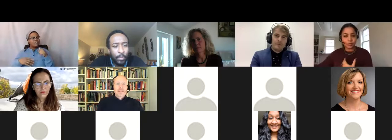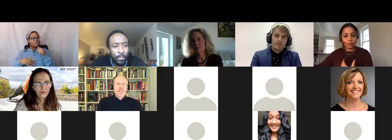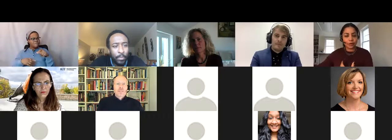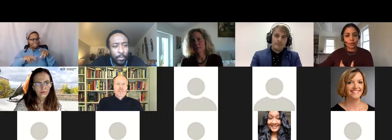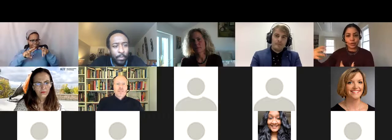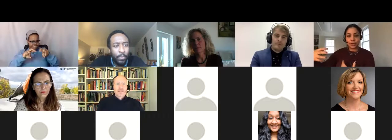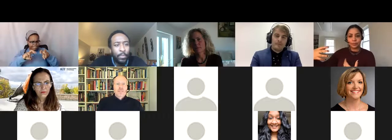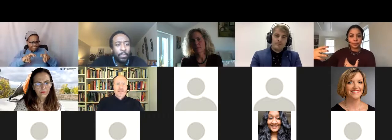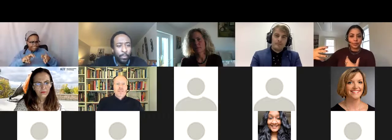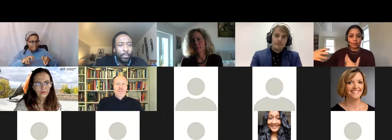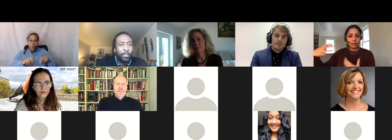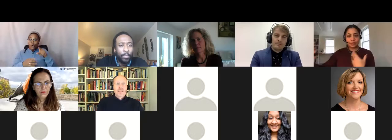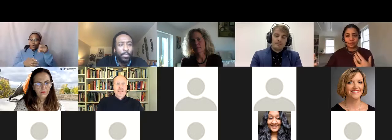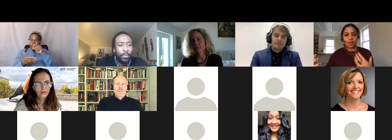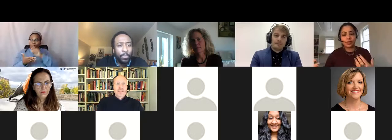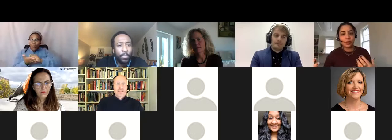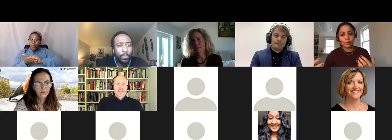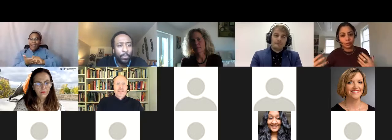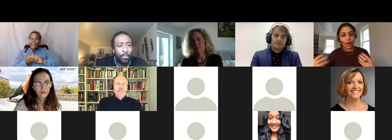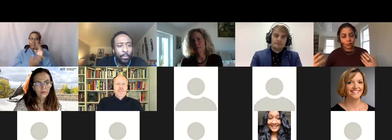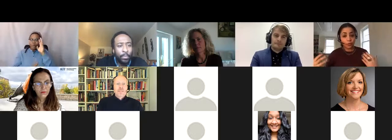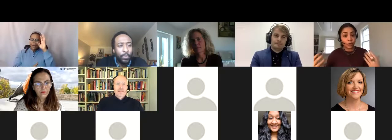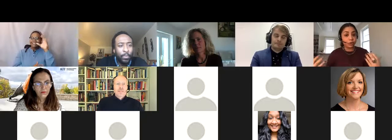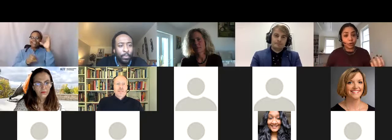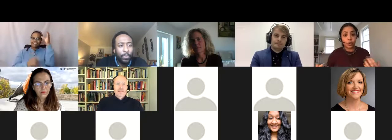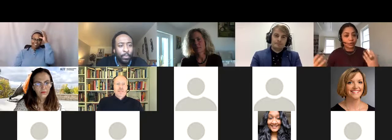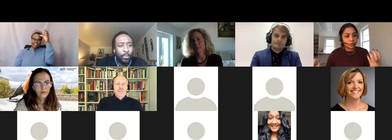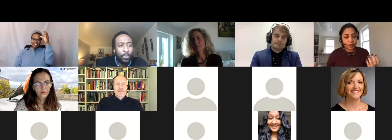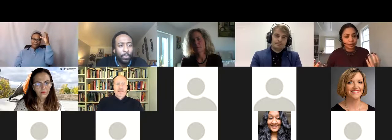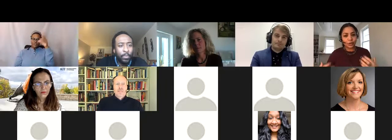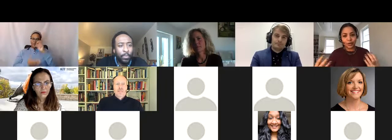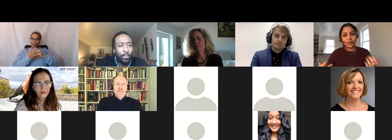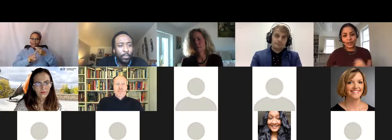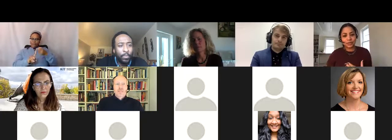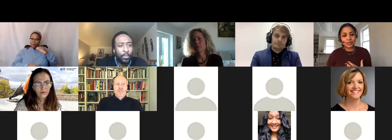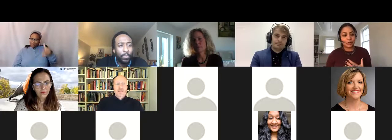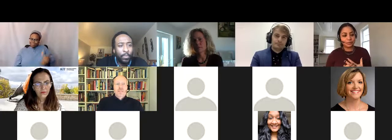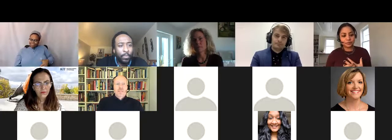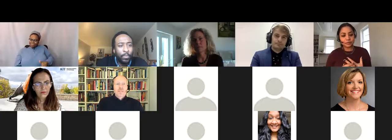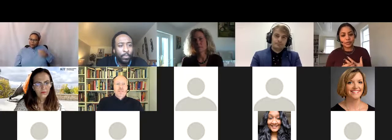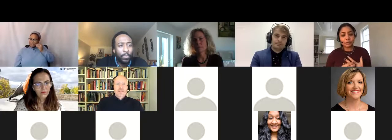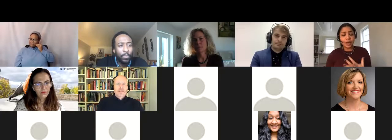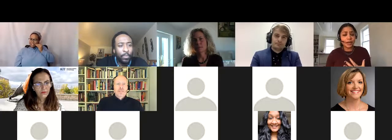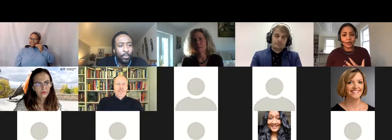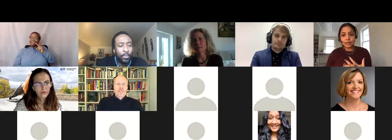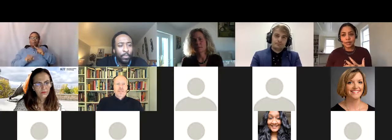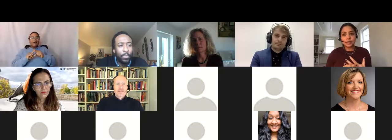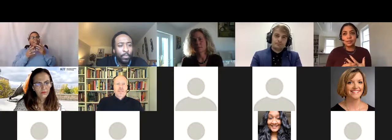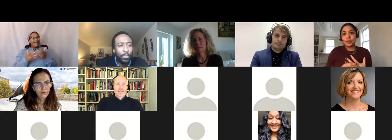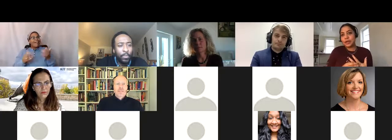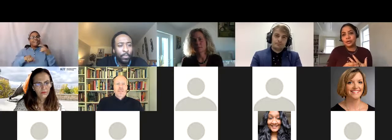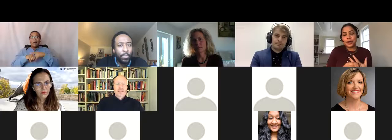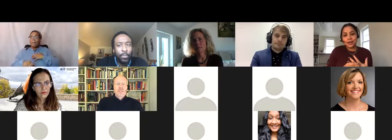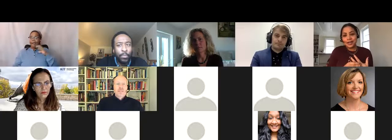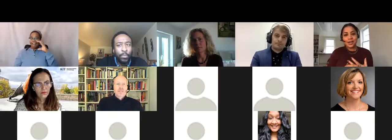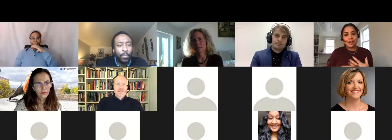and when you create, you're probably, there's this concept that you write from what you know, what you've experienced. So a lot of times my characters are Muslim